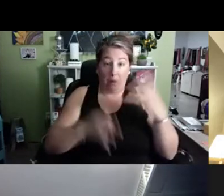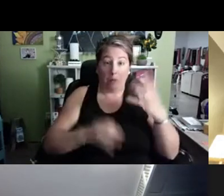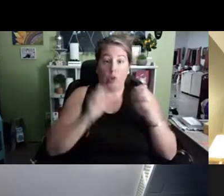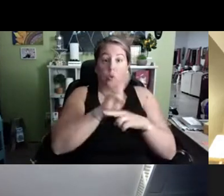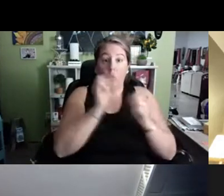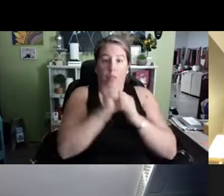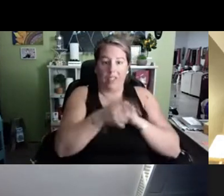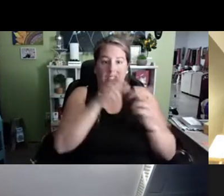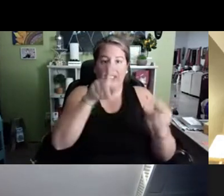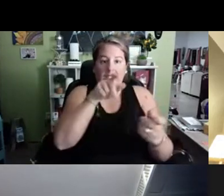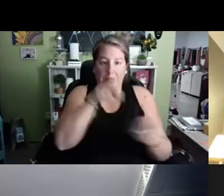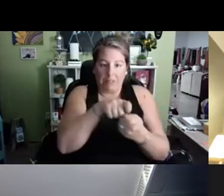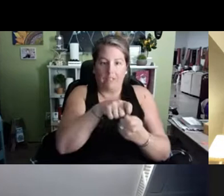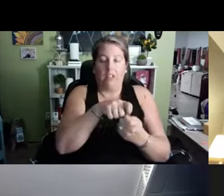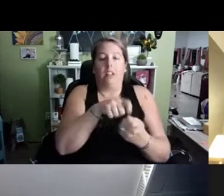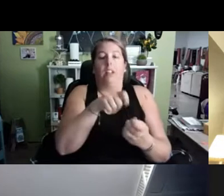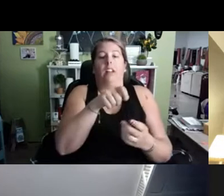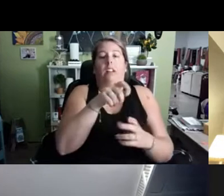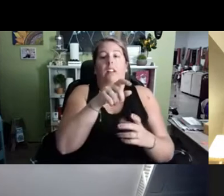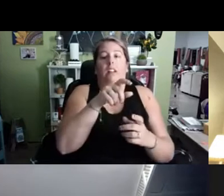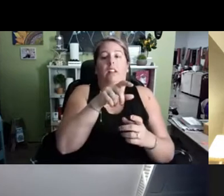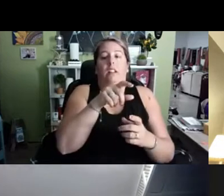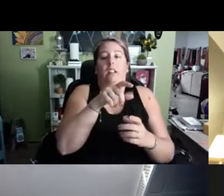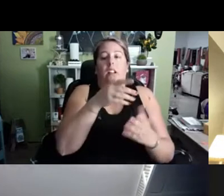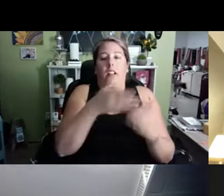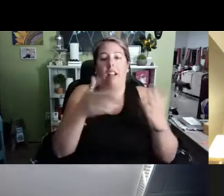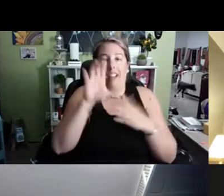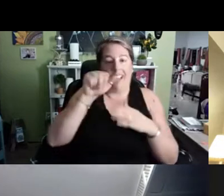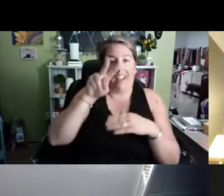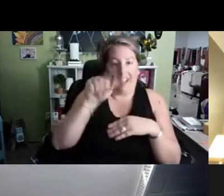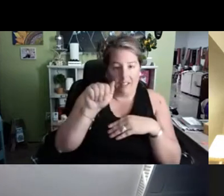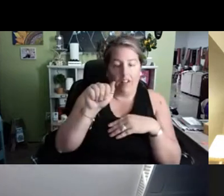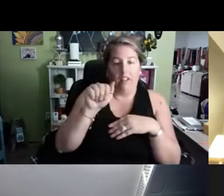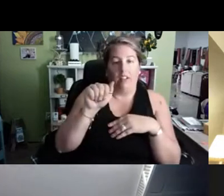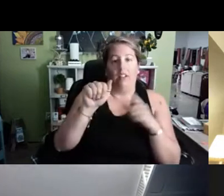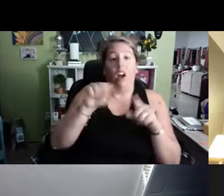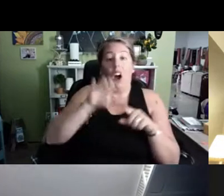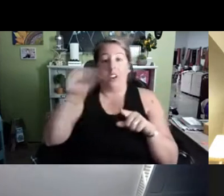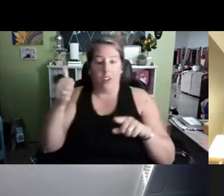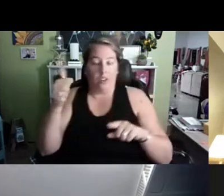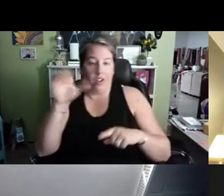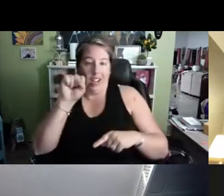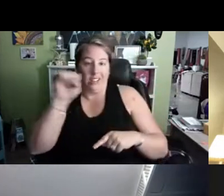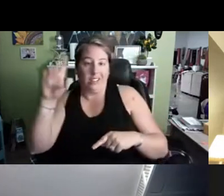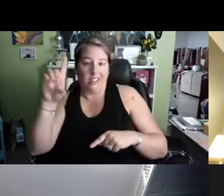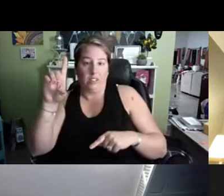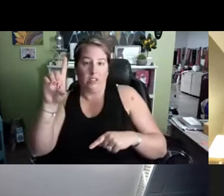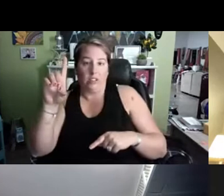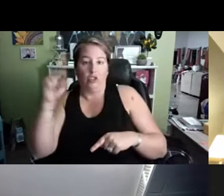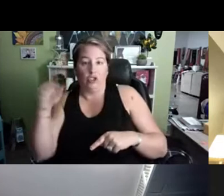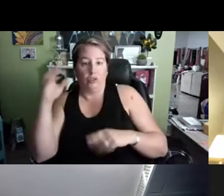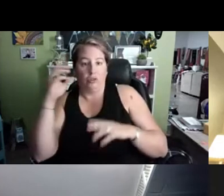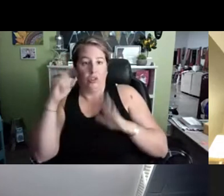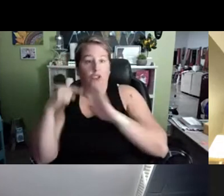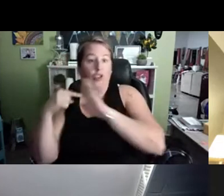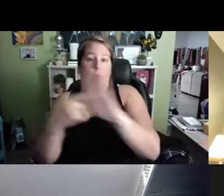was watching, Allison Dulkey, and then she had one of her directors sharing about it. She's going to use it for her Amy